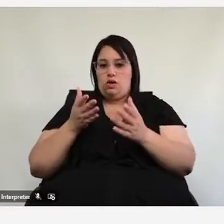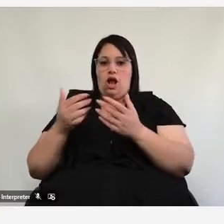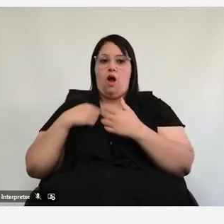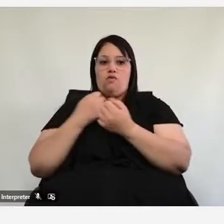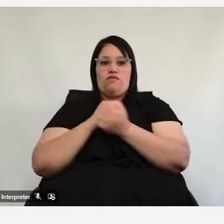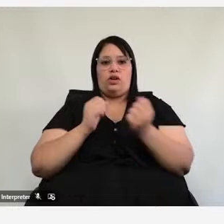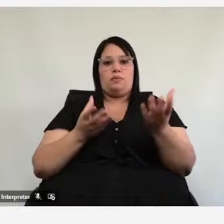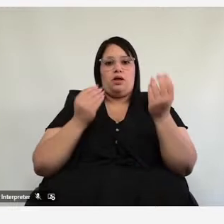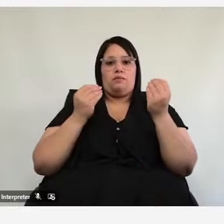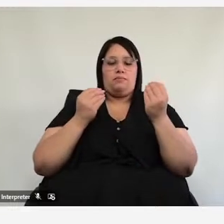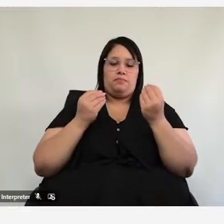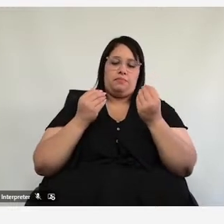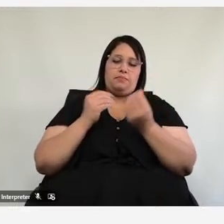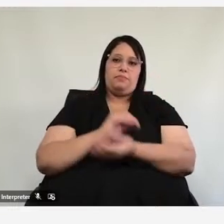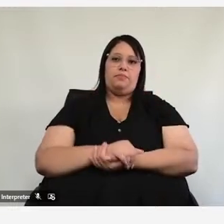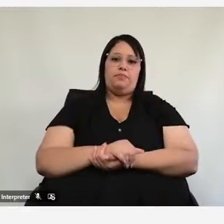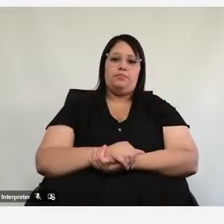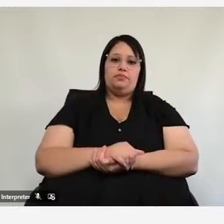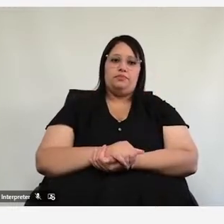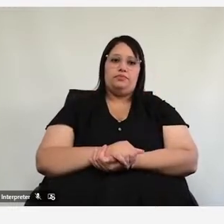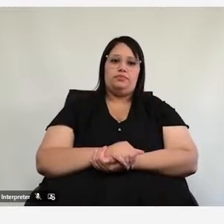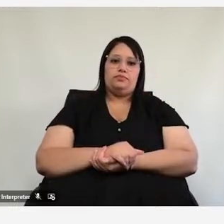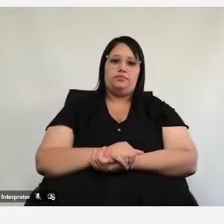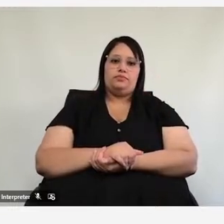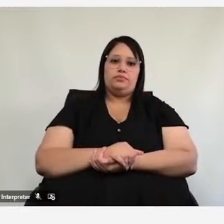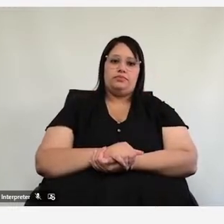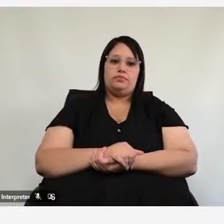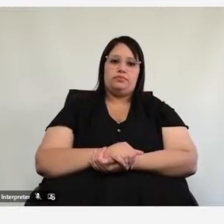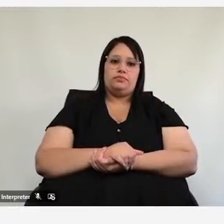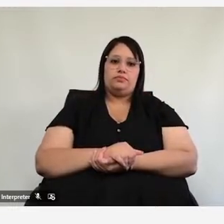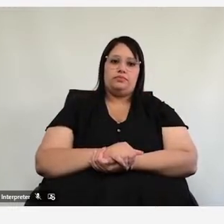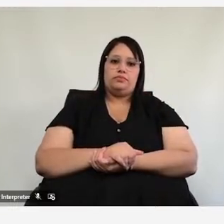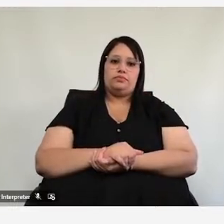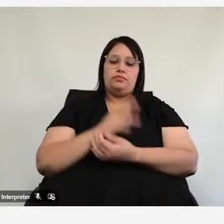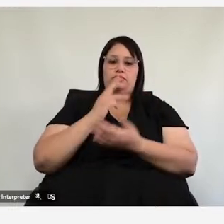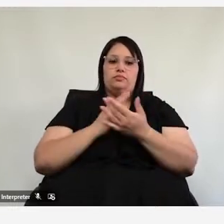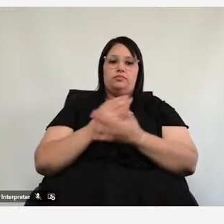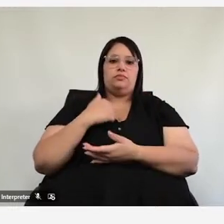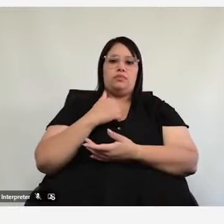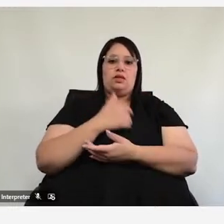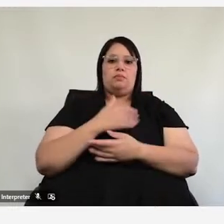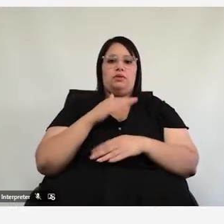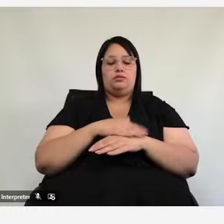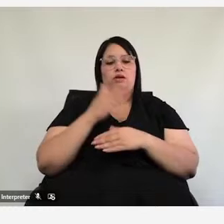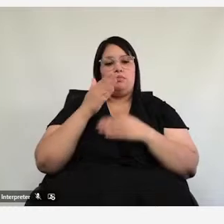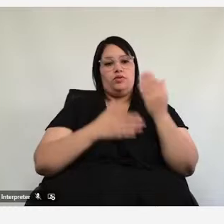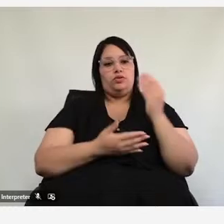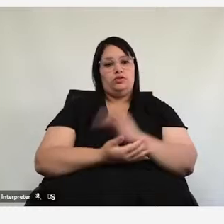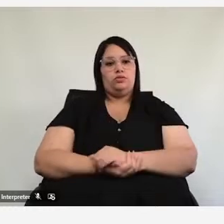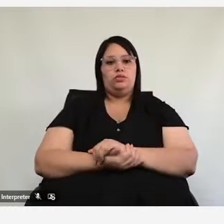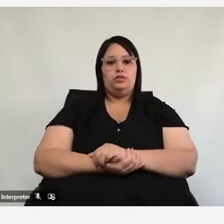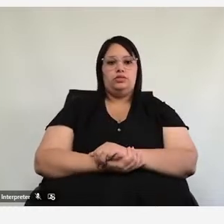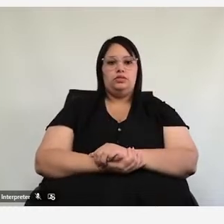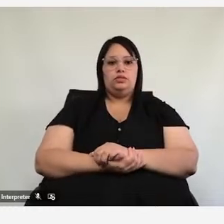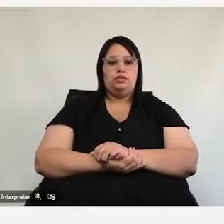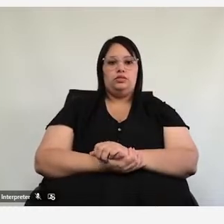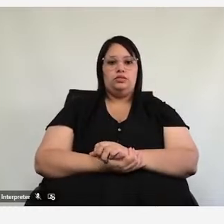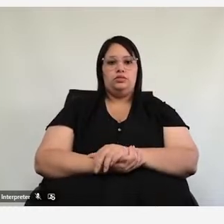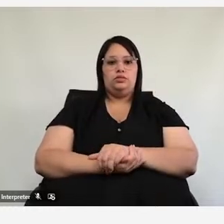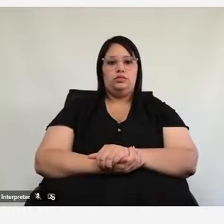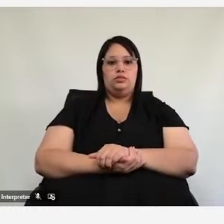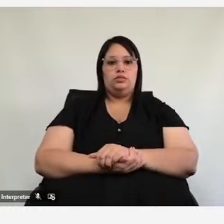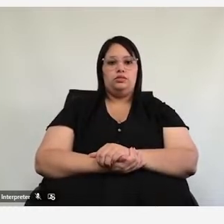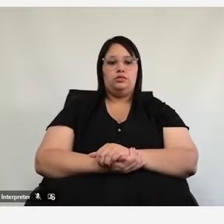come. Amase. Honourable member, your time has expired. Can I just wish